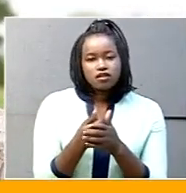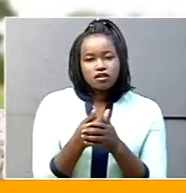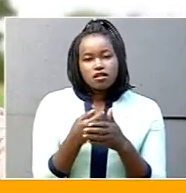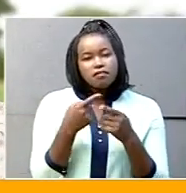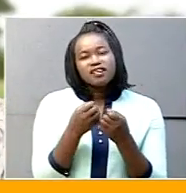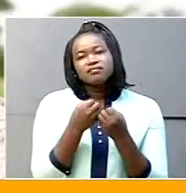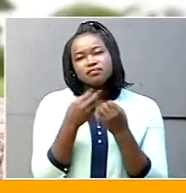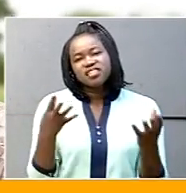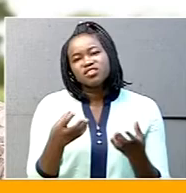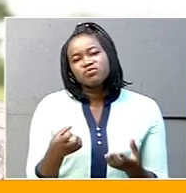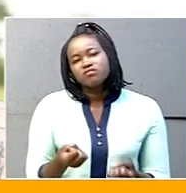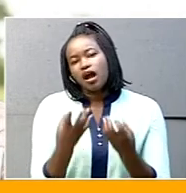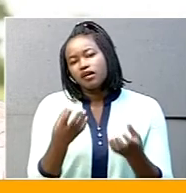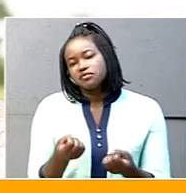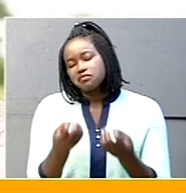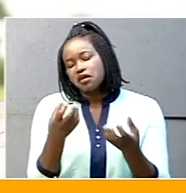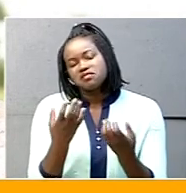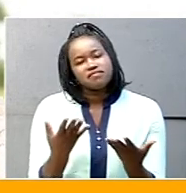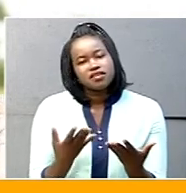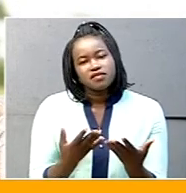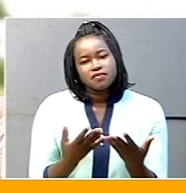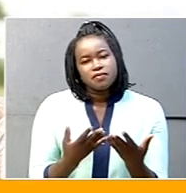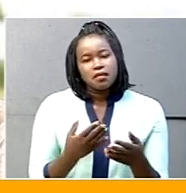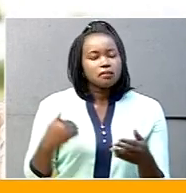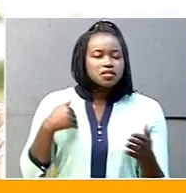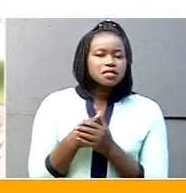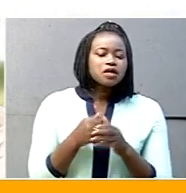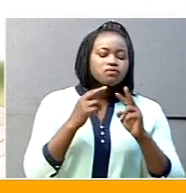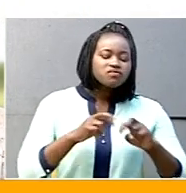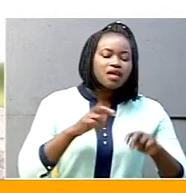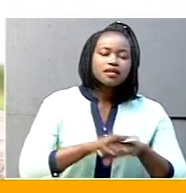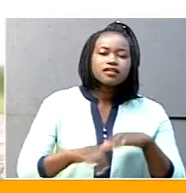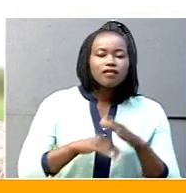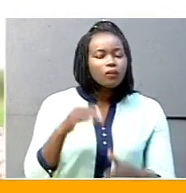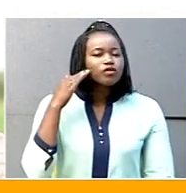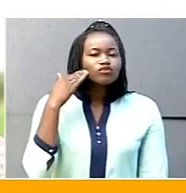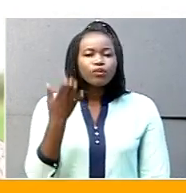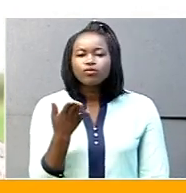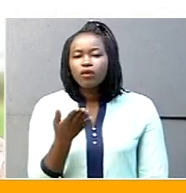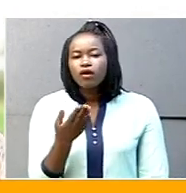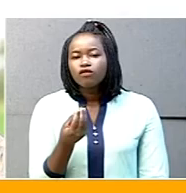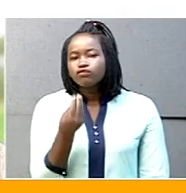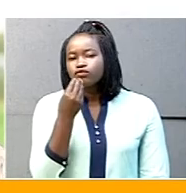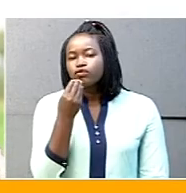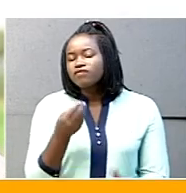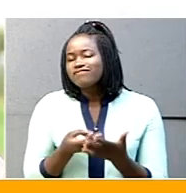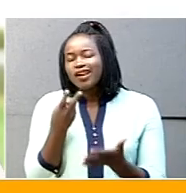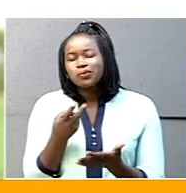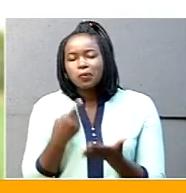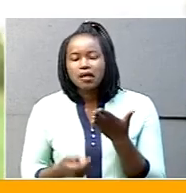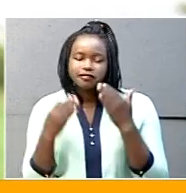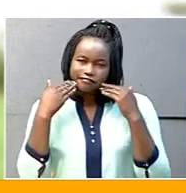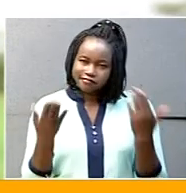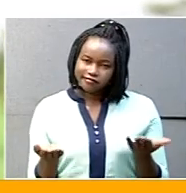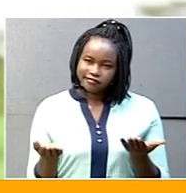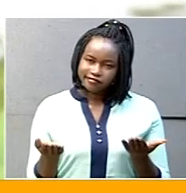the grasses have not been researched on. We do not know the nutritive value, the nutrient content of these